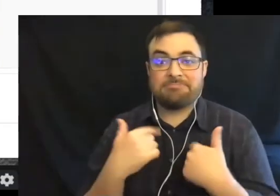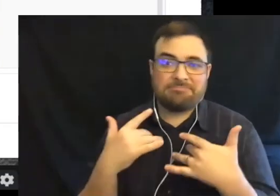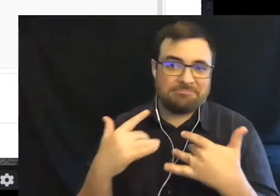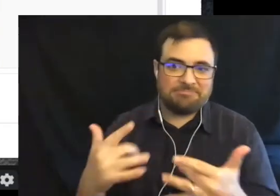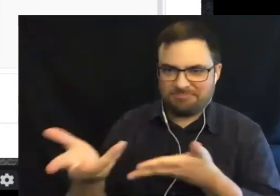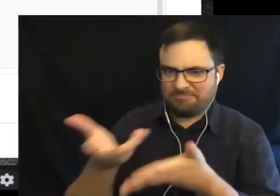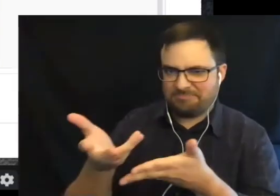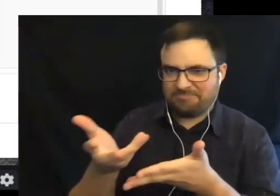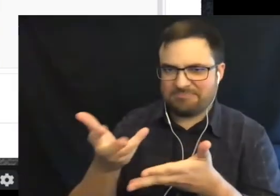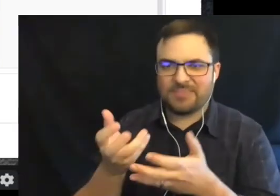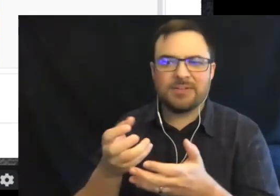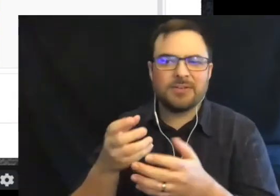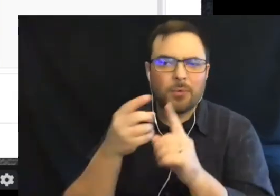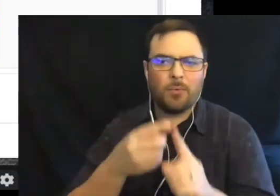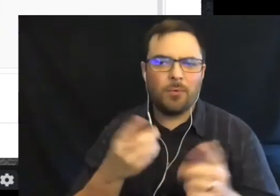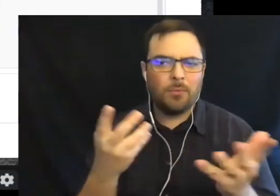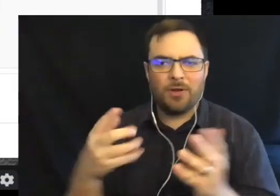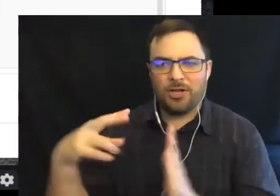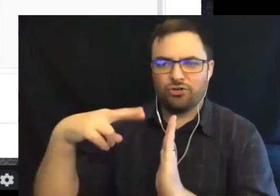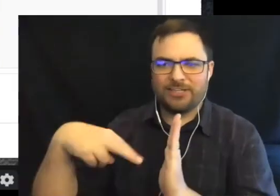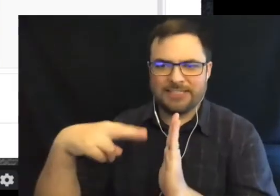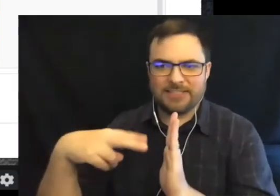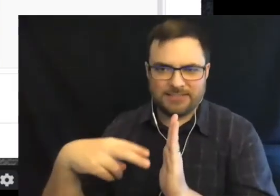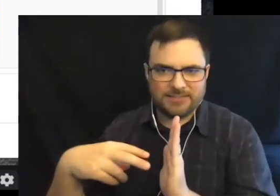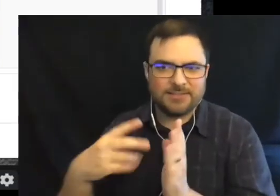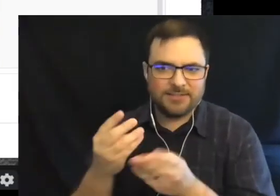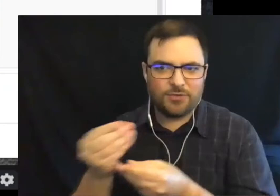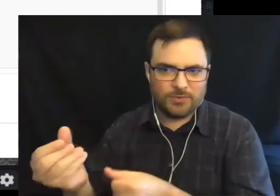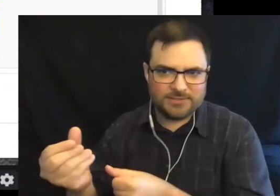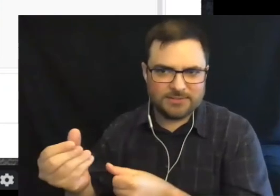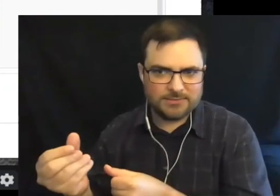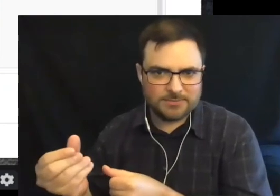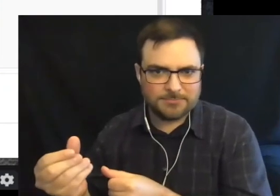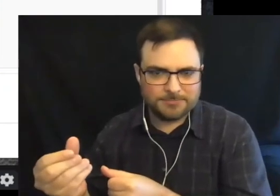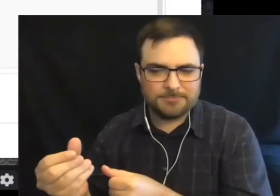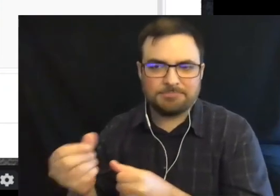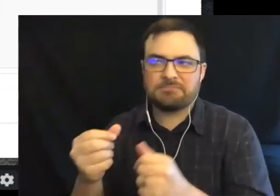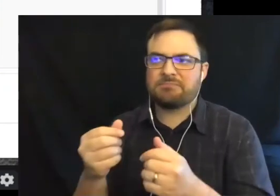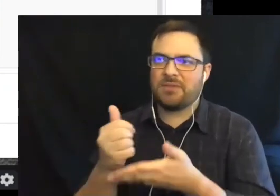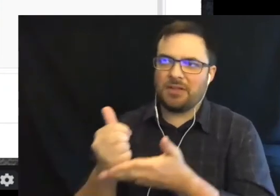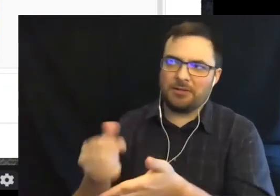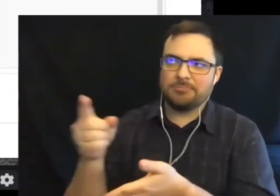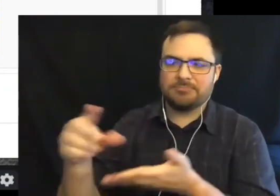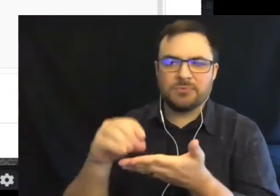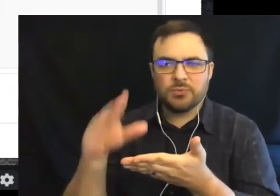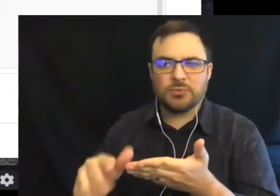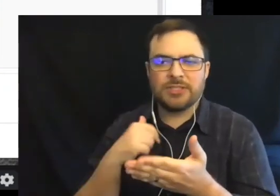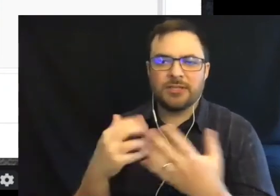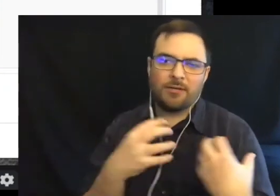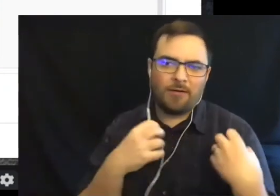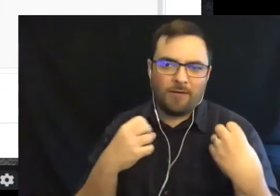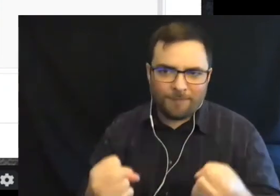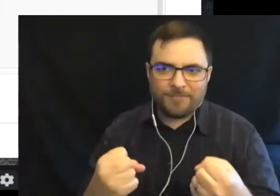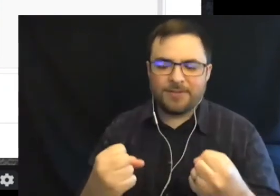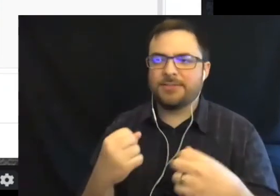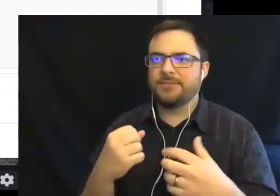lot of the time, and so we always start with reading for fluency to build that confidence and build that stamina. And